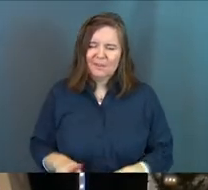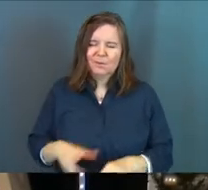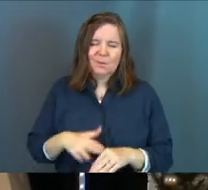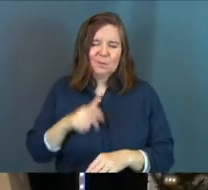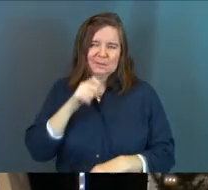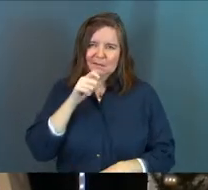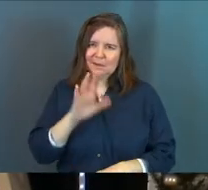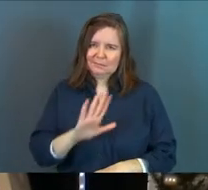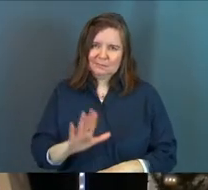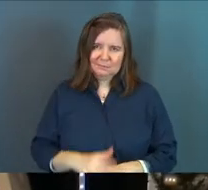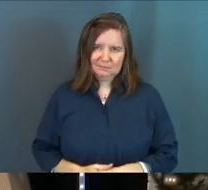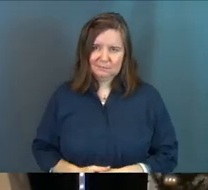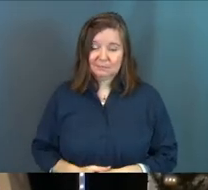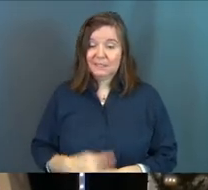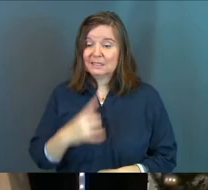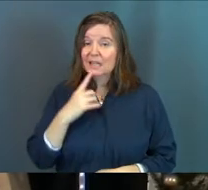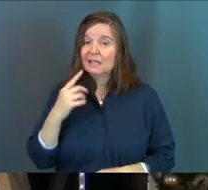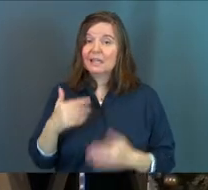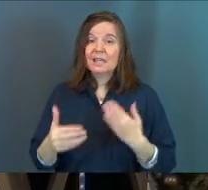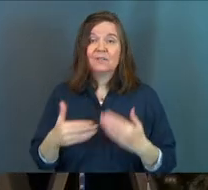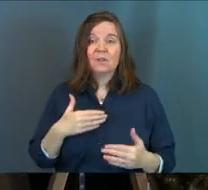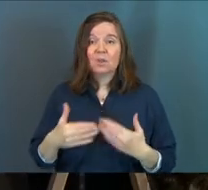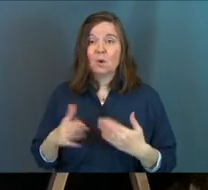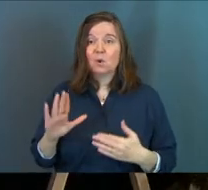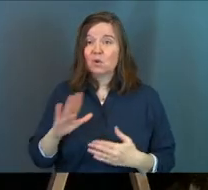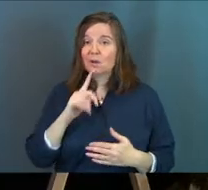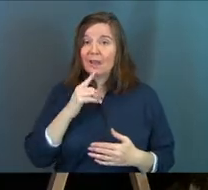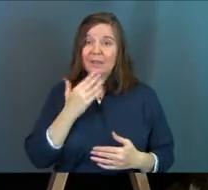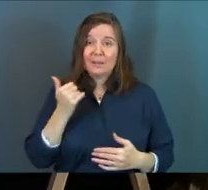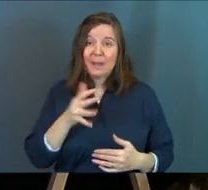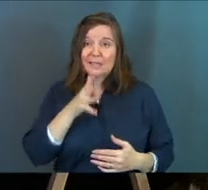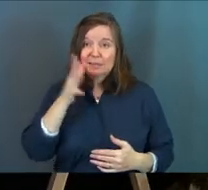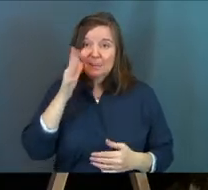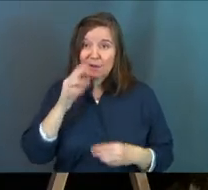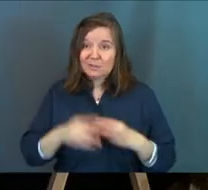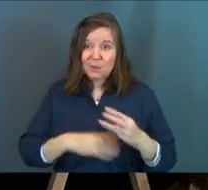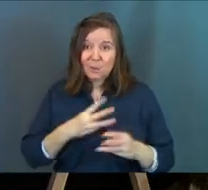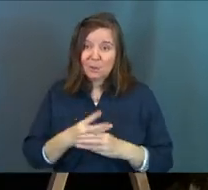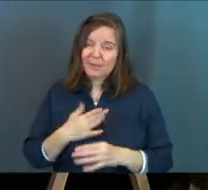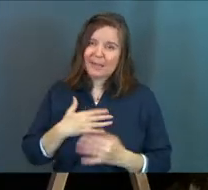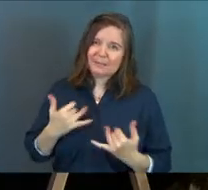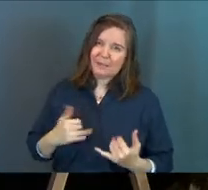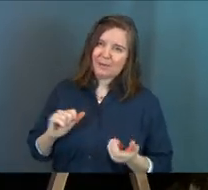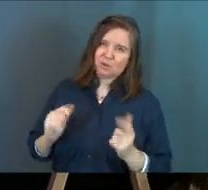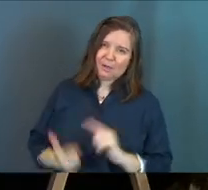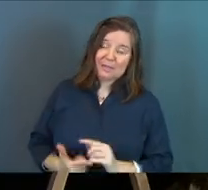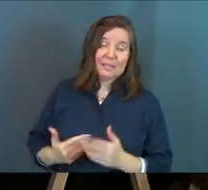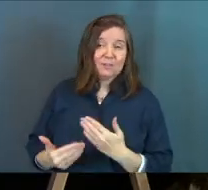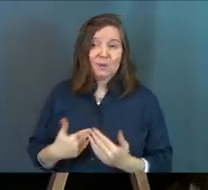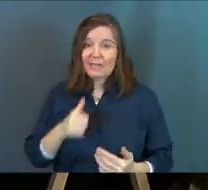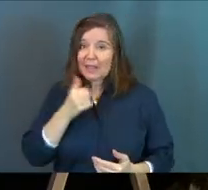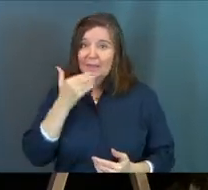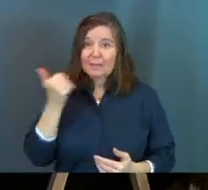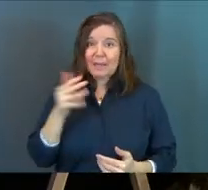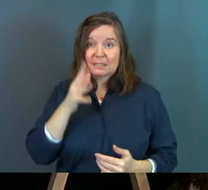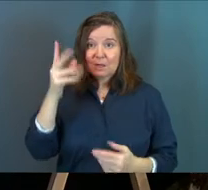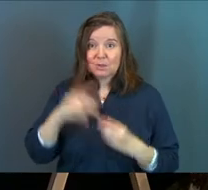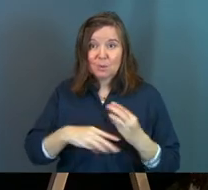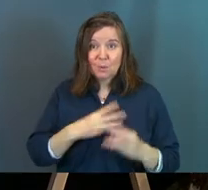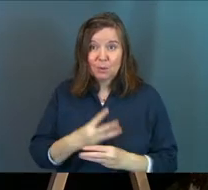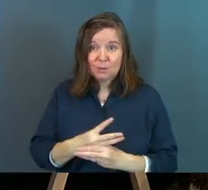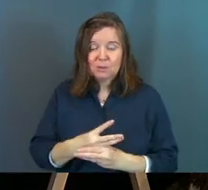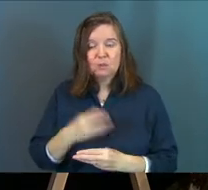not. And he says, even though you're not the best parents in the world, it's my modern translation, even though you're not the best parents in the